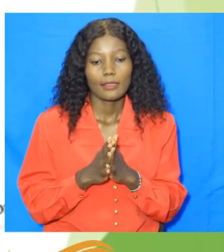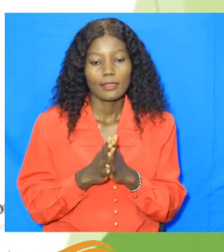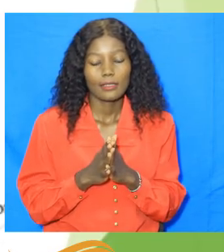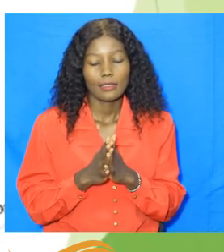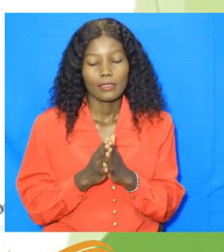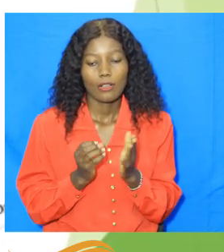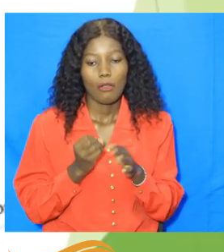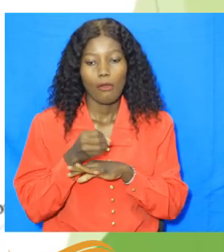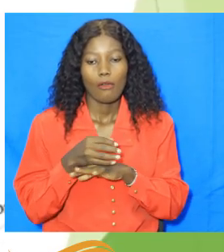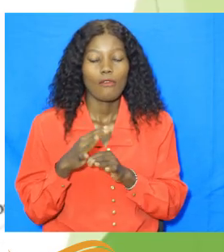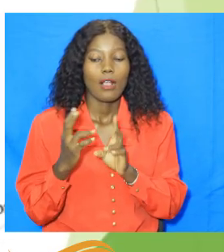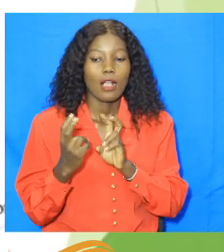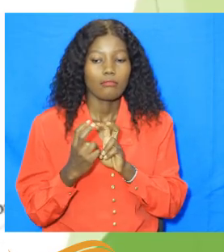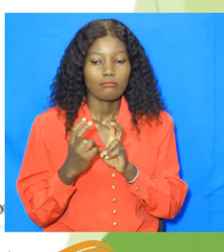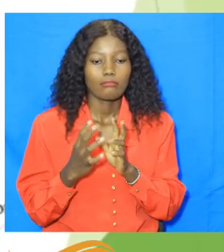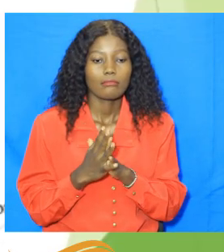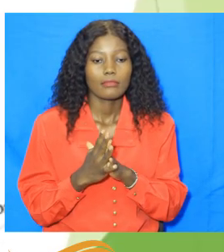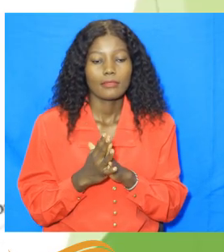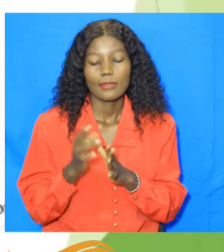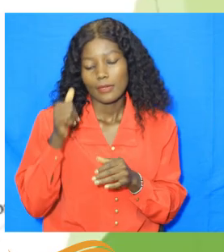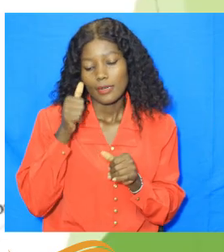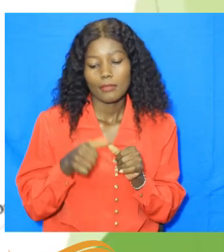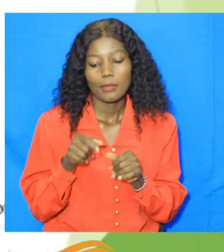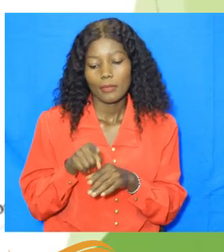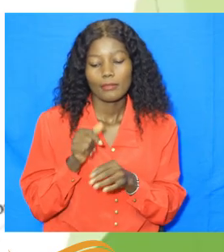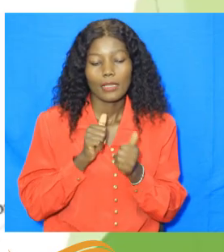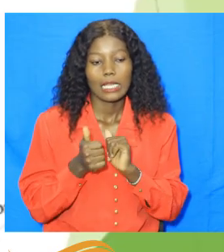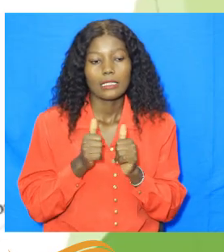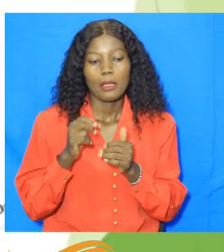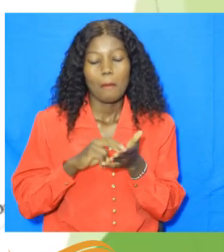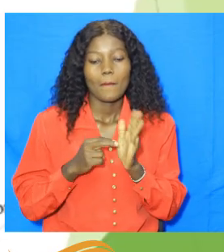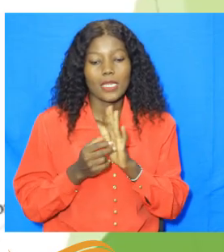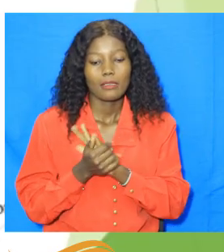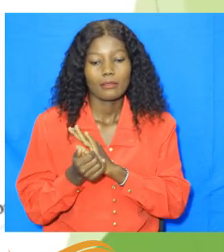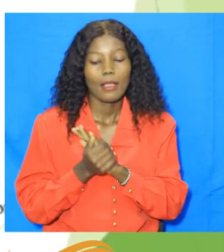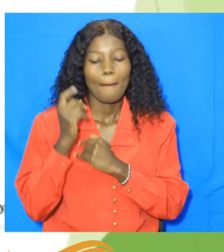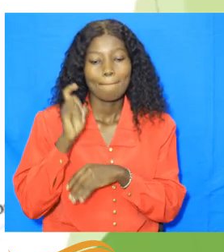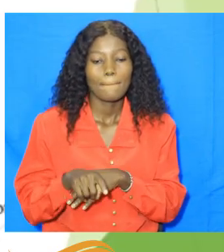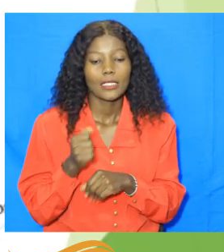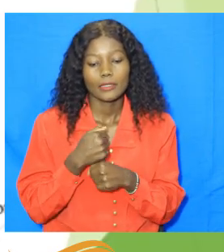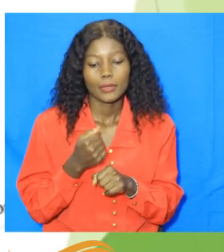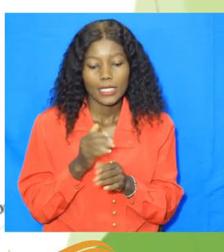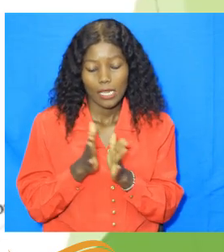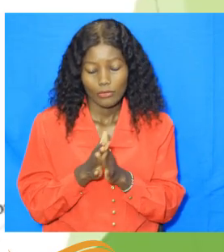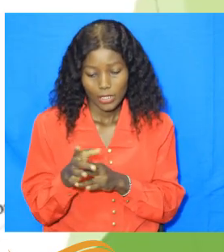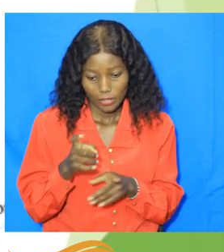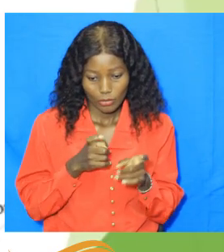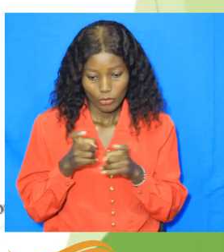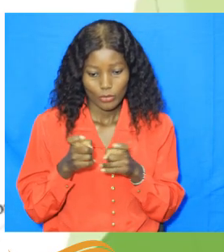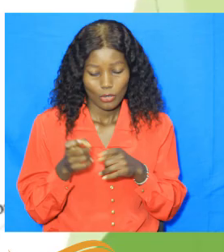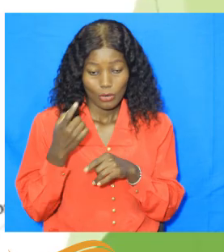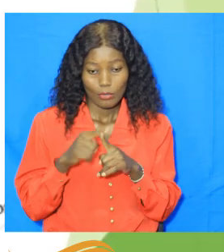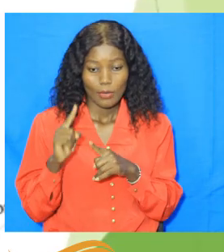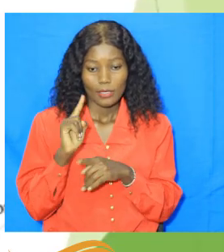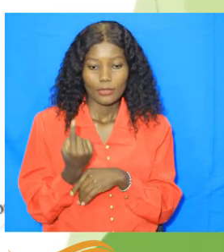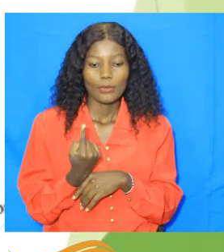Remember, this is a sport, so the techniques have to be executed with control. But once